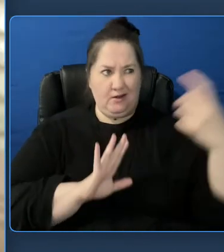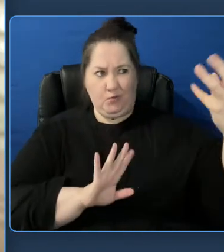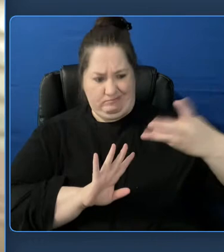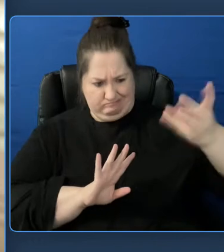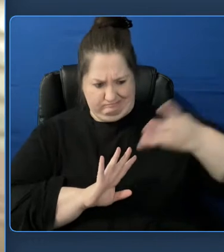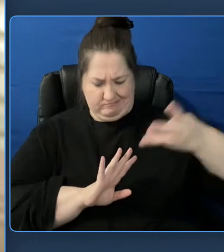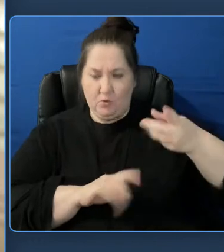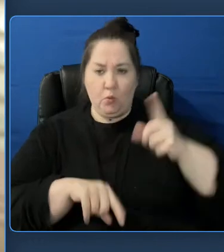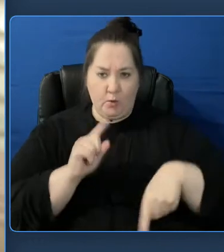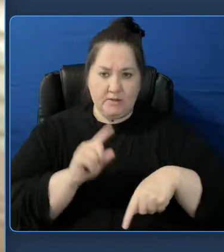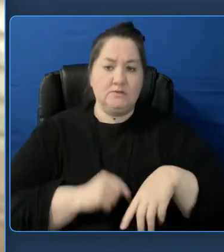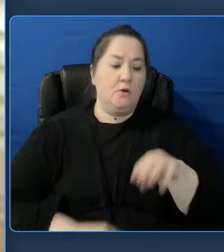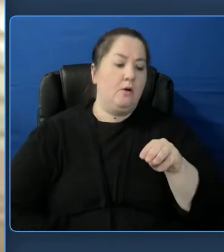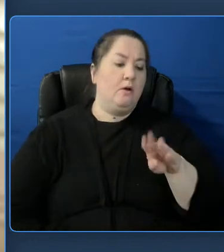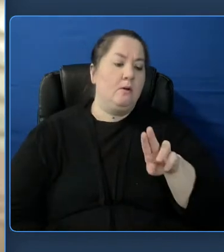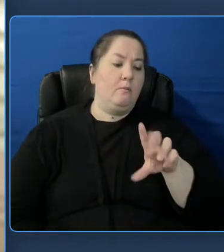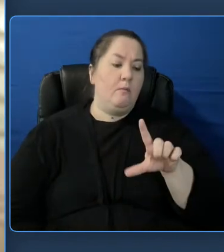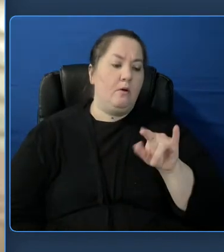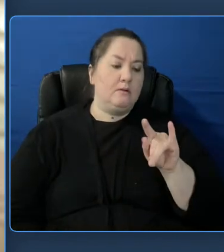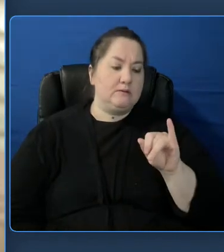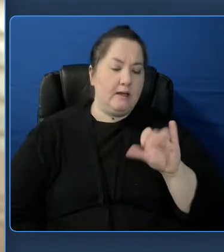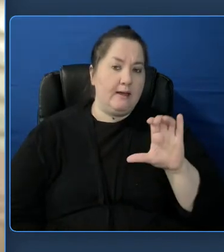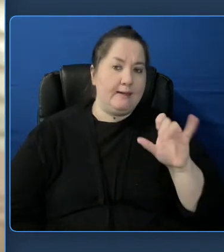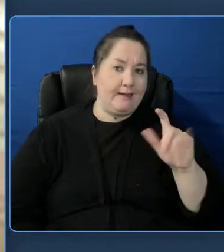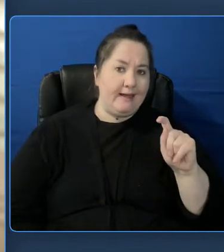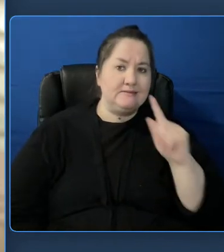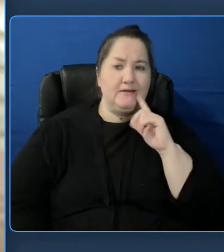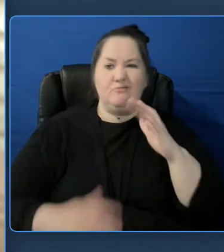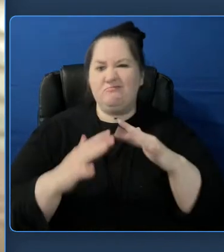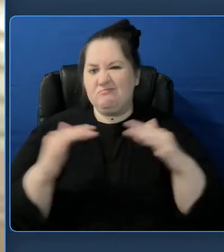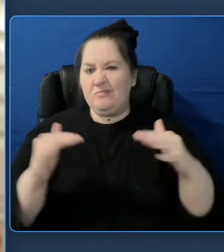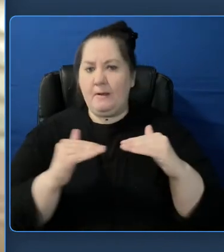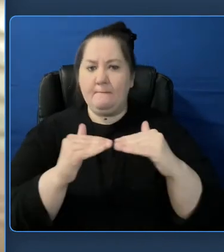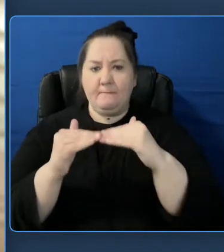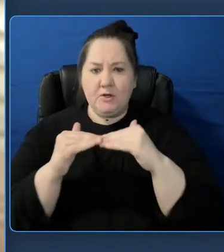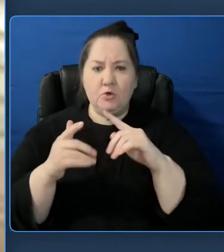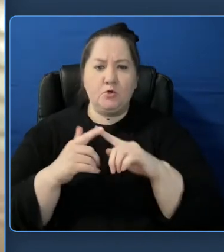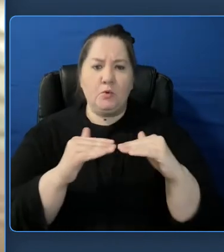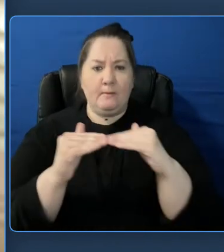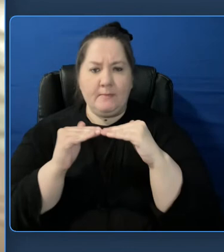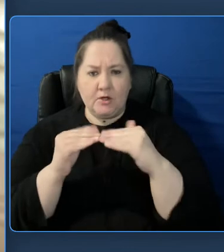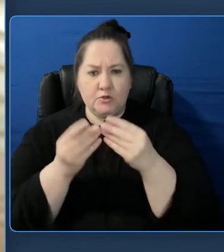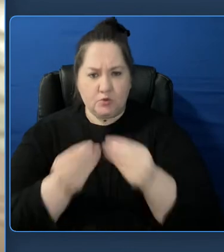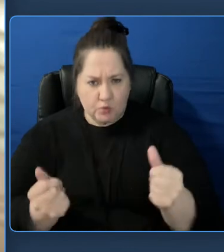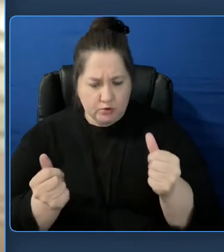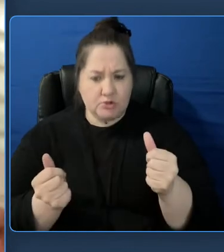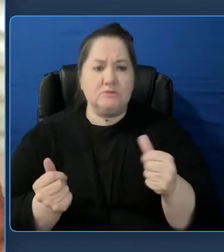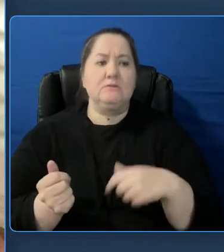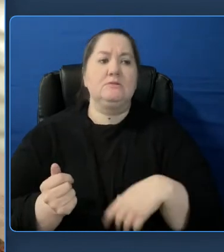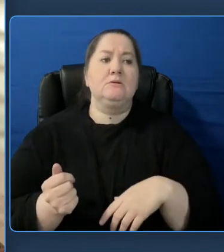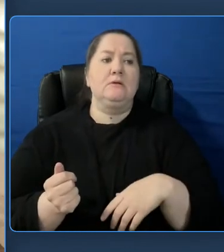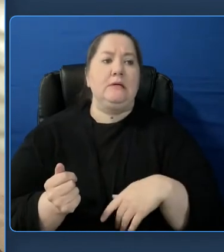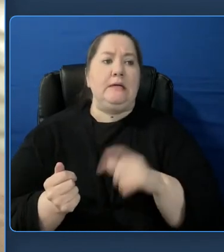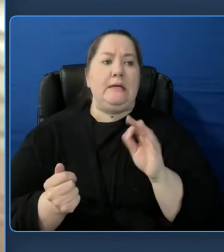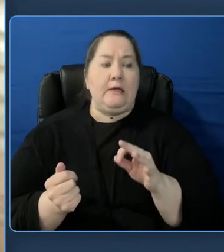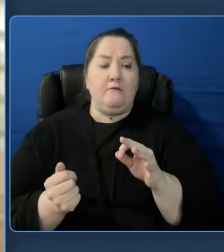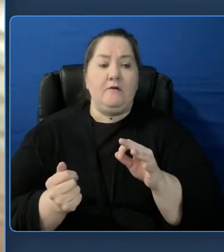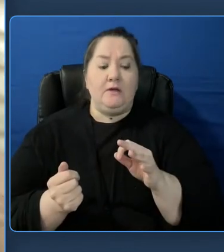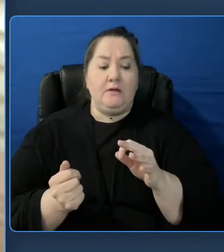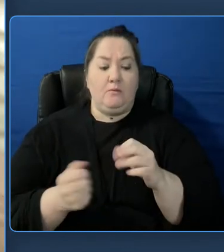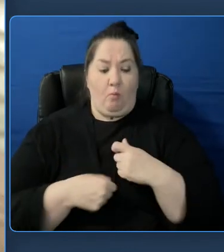what we do is we use multicast and a variety of peer-to-peer solutions so that once if it's